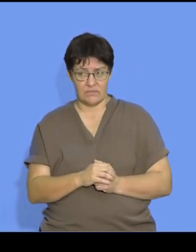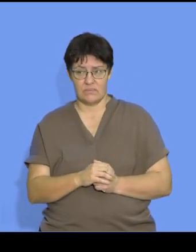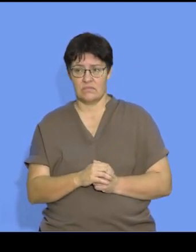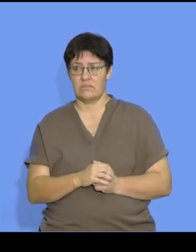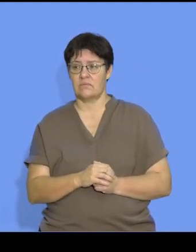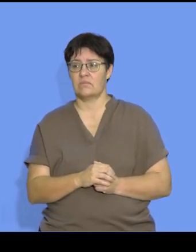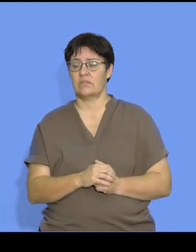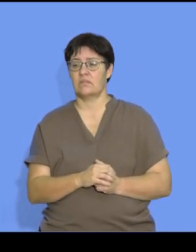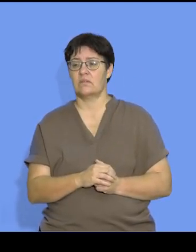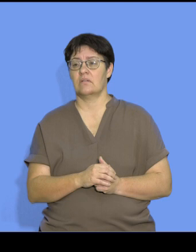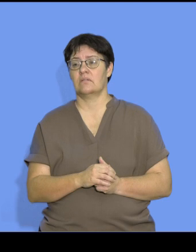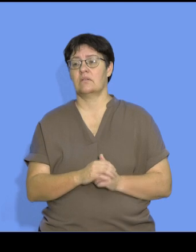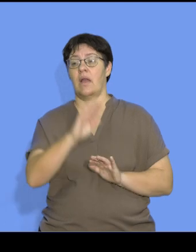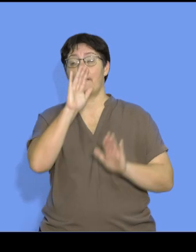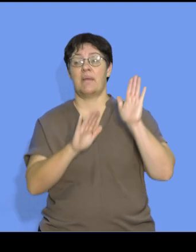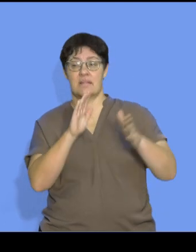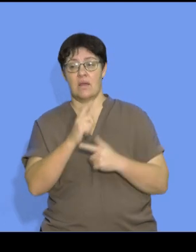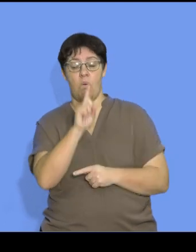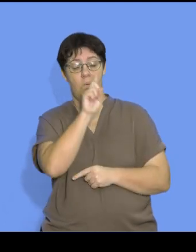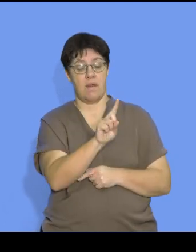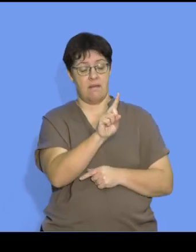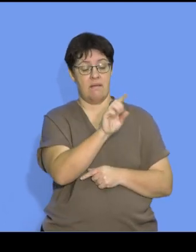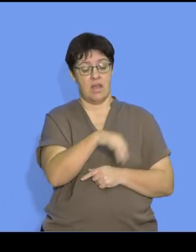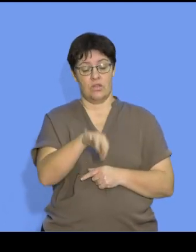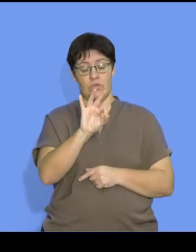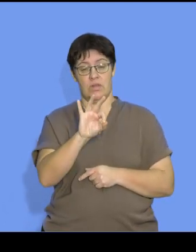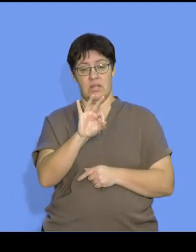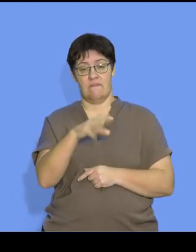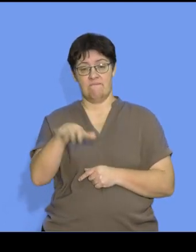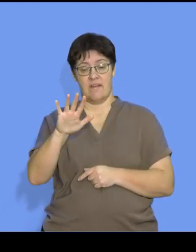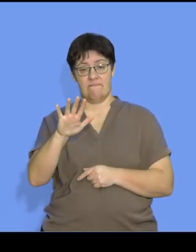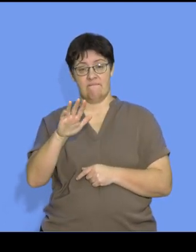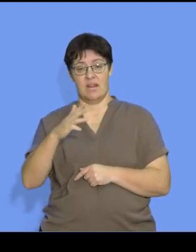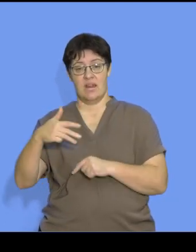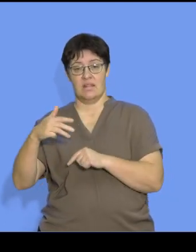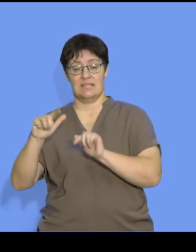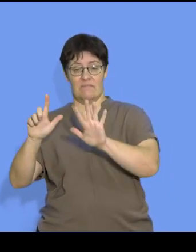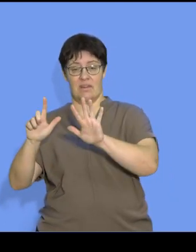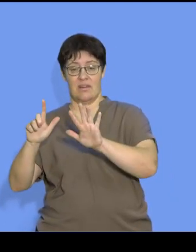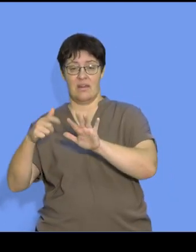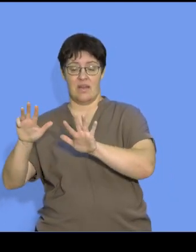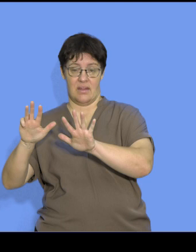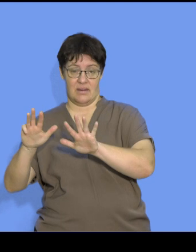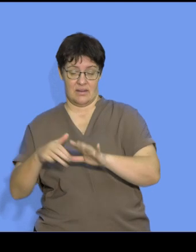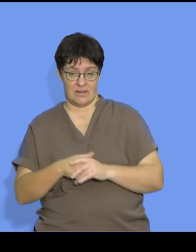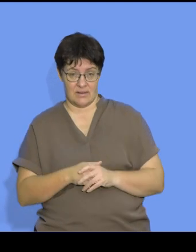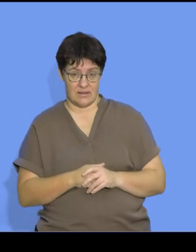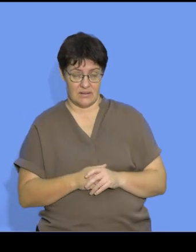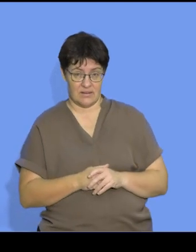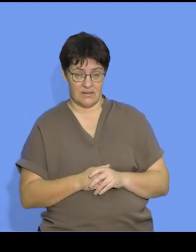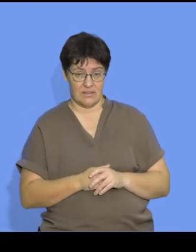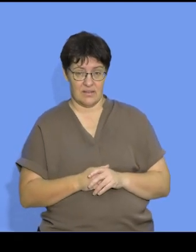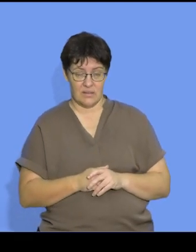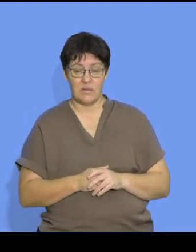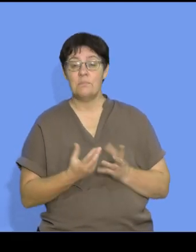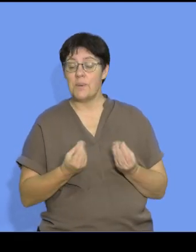So the pattern is 1, 3, 5, 7, 9. I have the